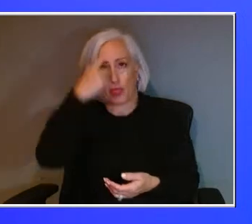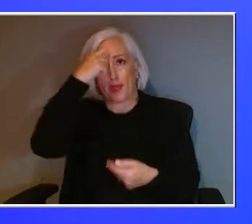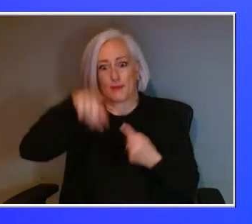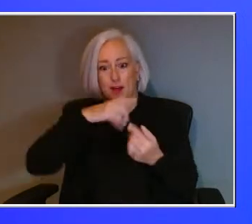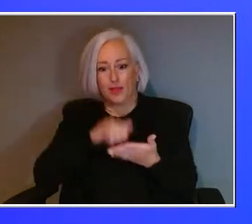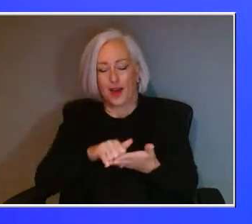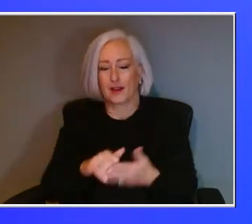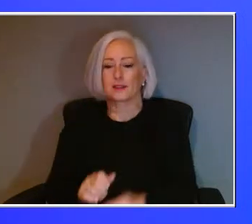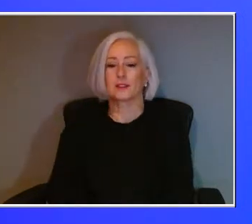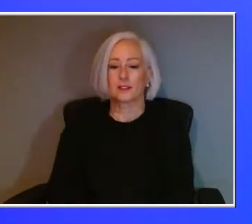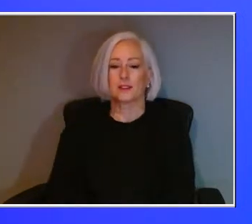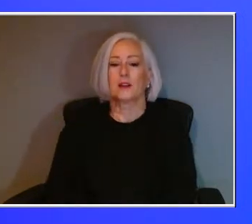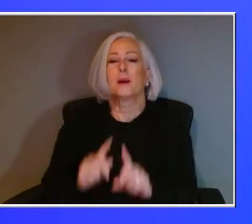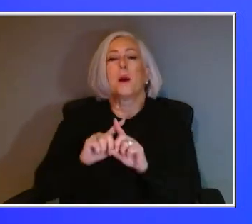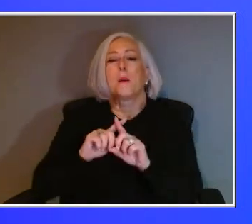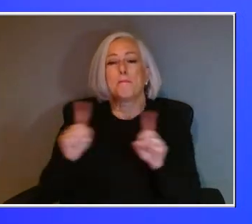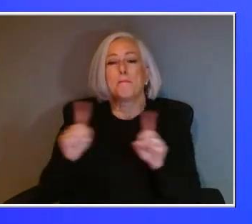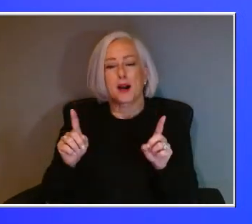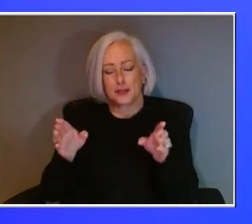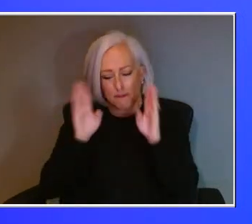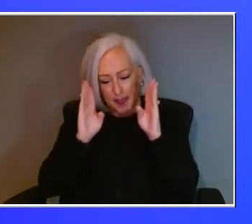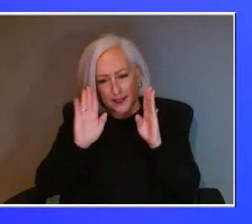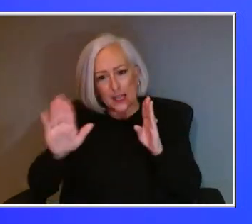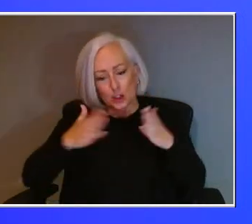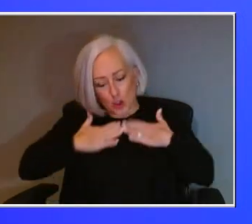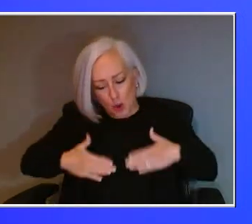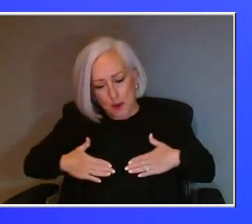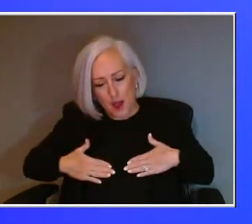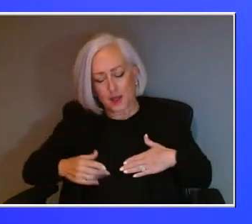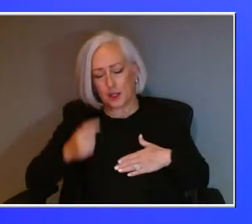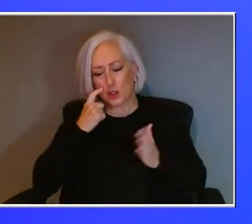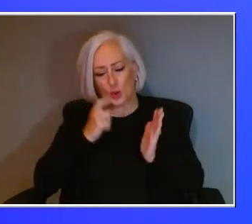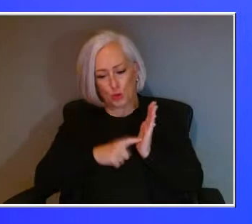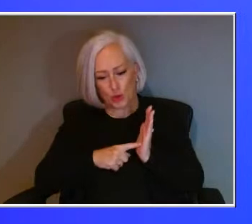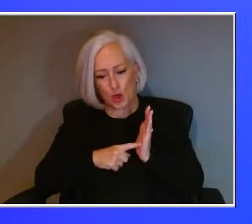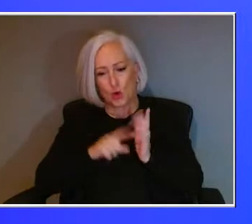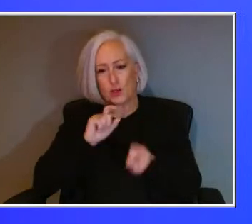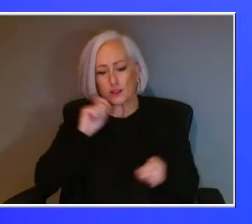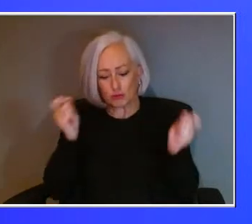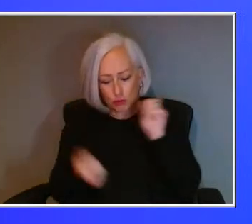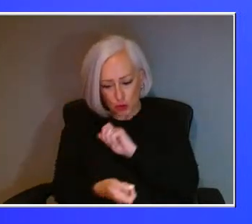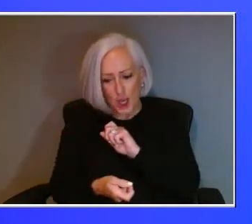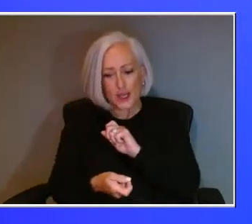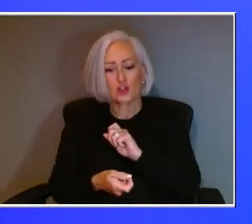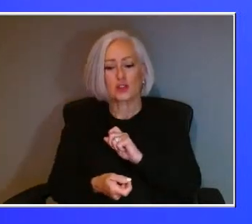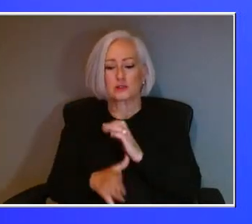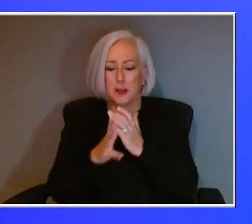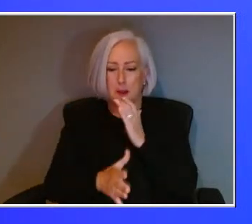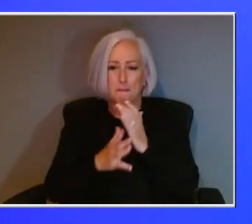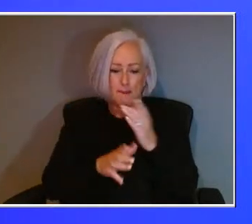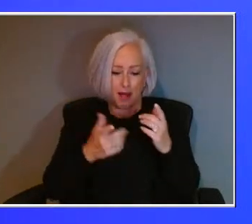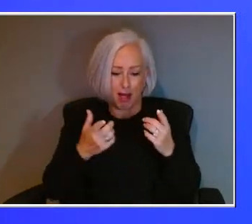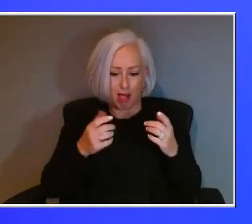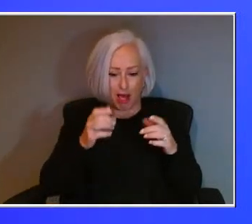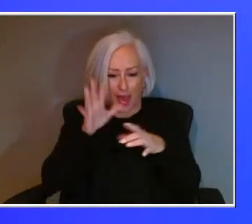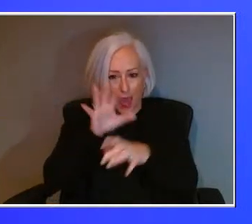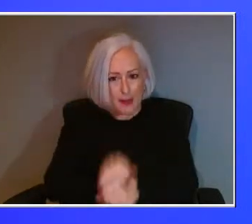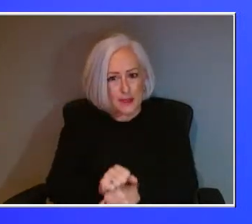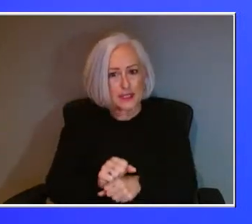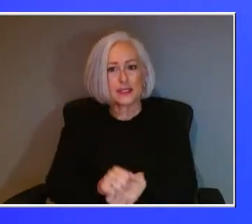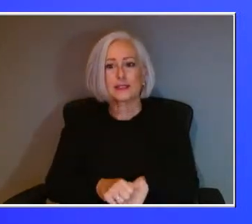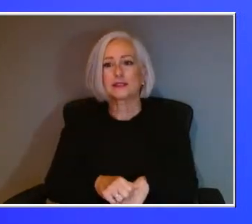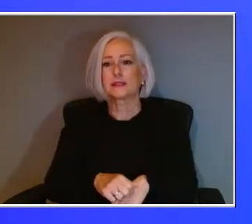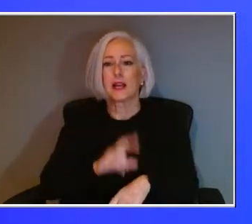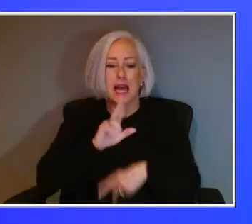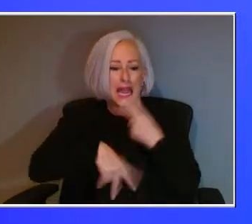paying attention to your body, if you do notice acute changes in the bowel habits, change in the caliber of the stools, blood